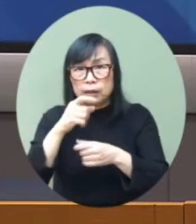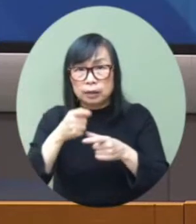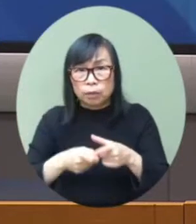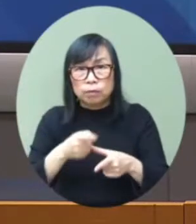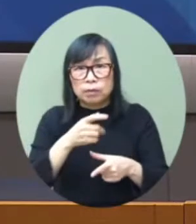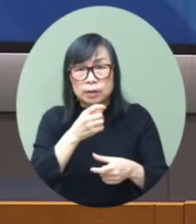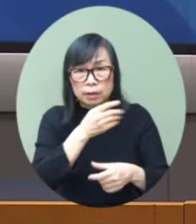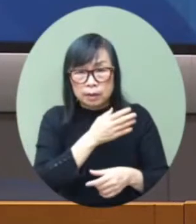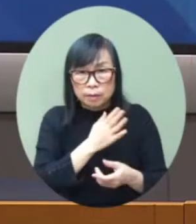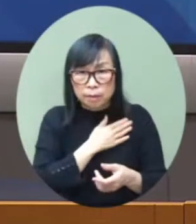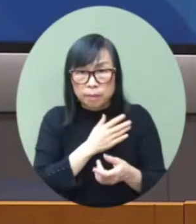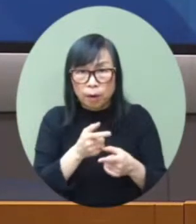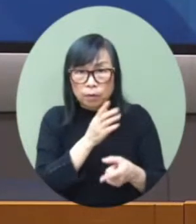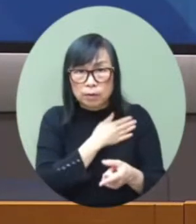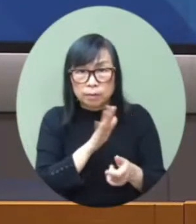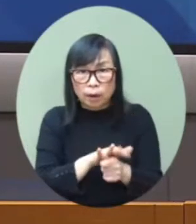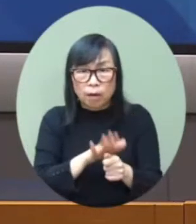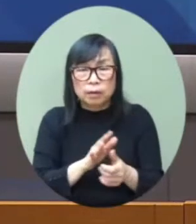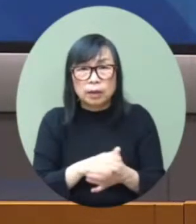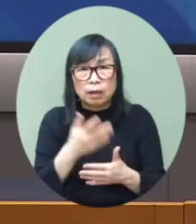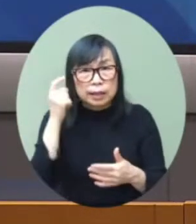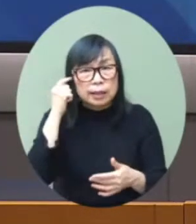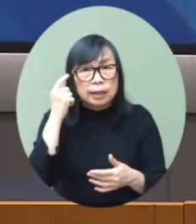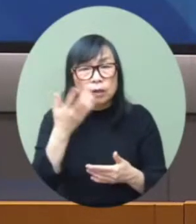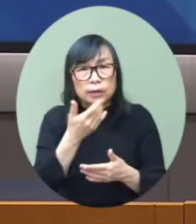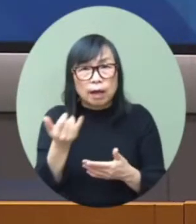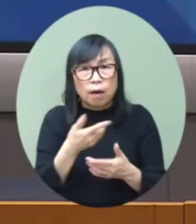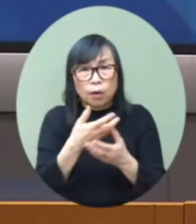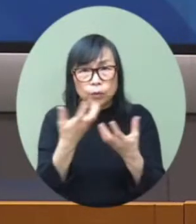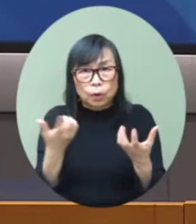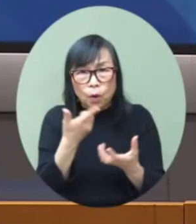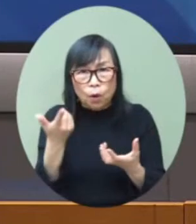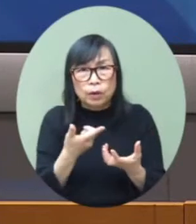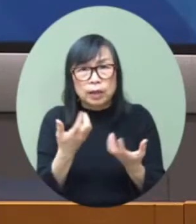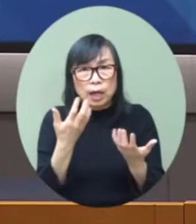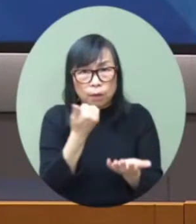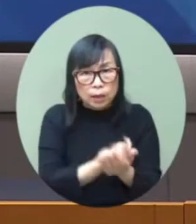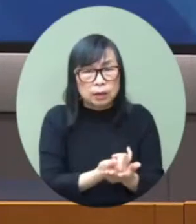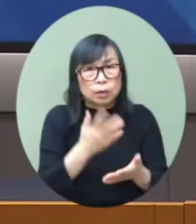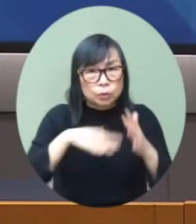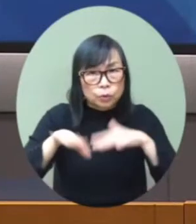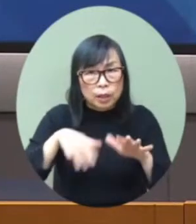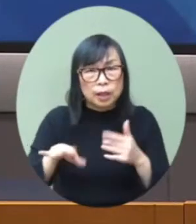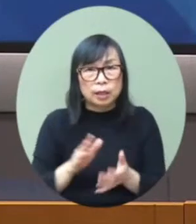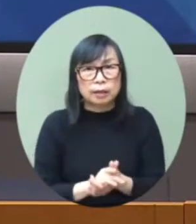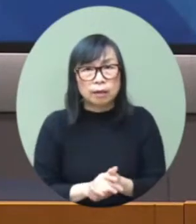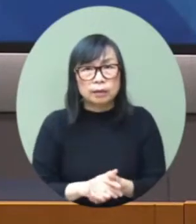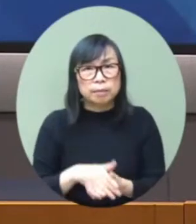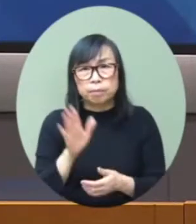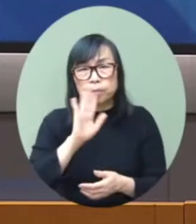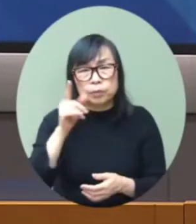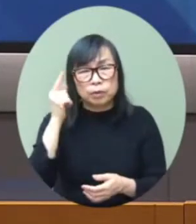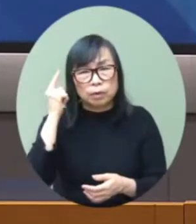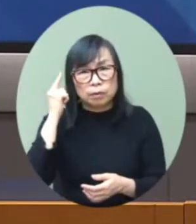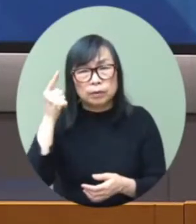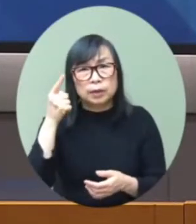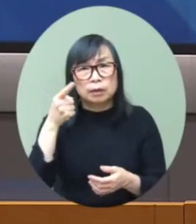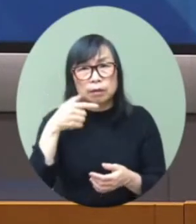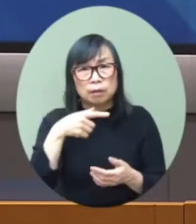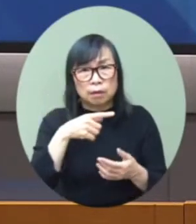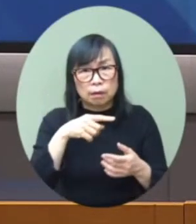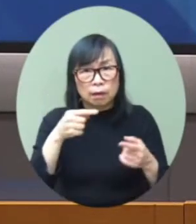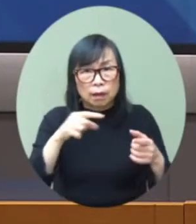greatly enhanced our capacity. We've also engaged contractors because we are fully aware of